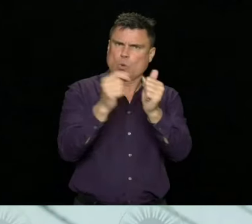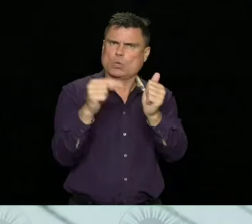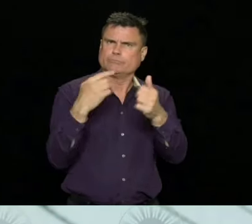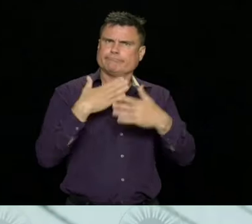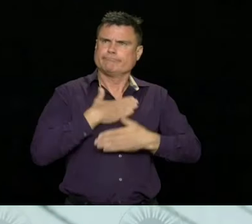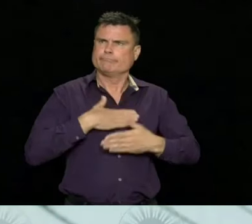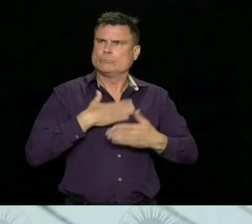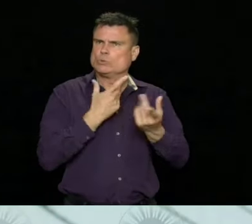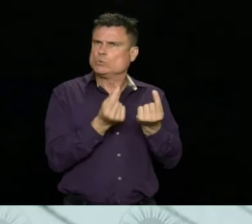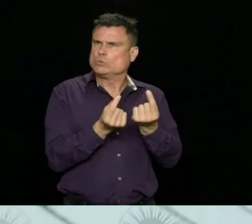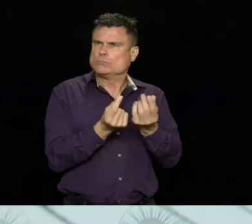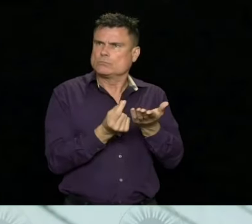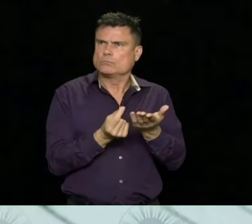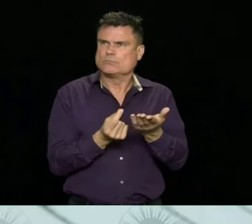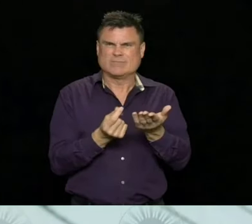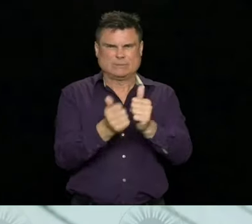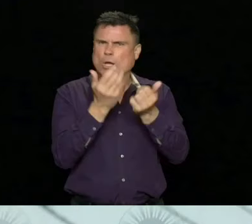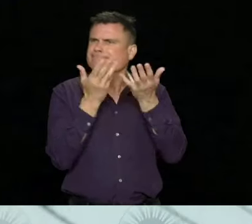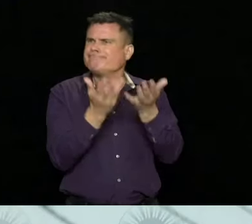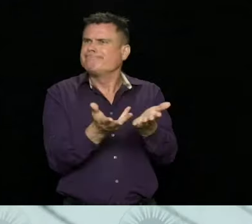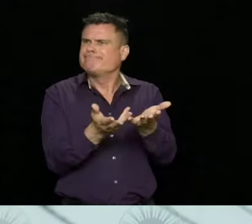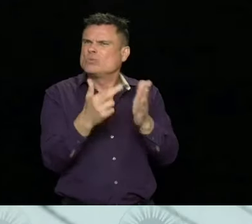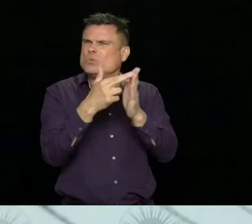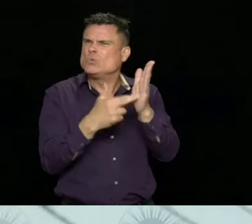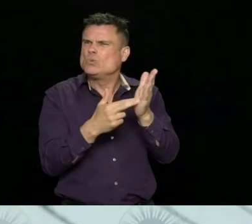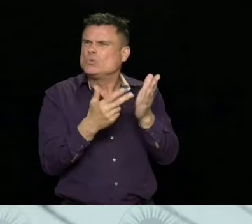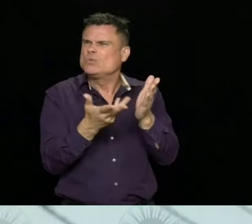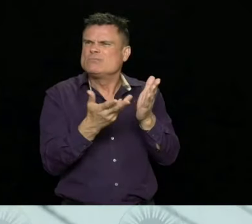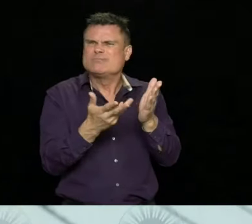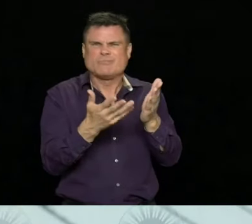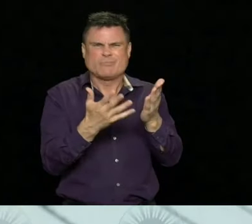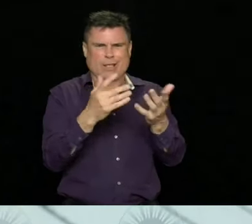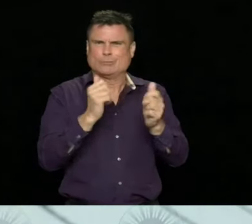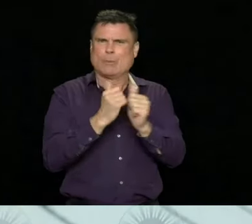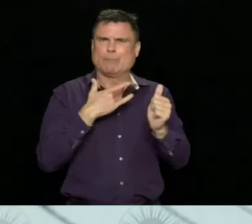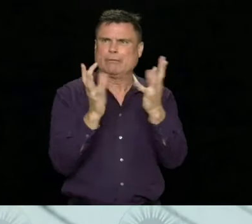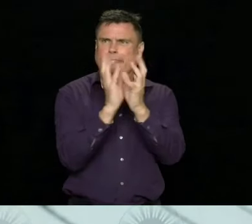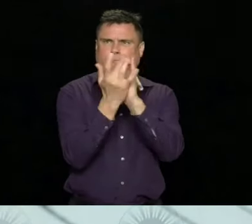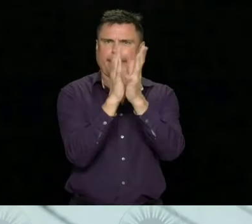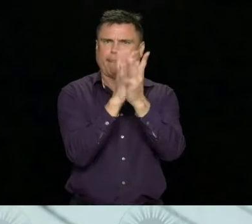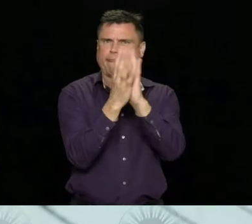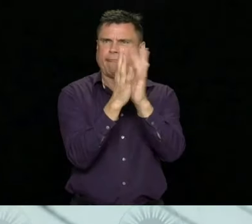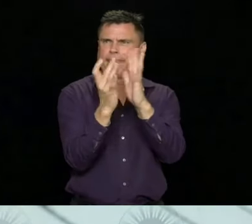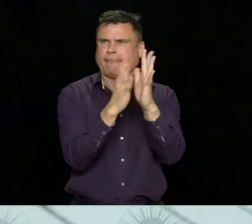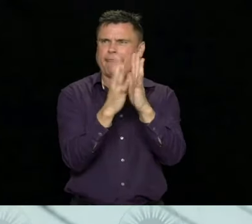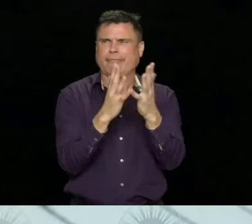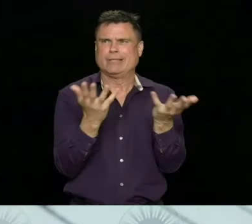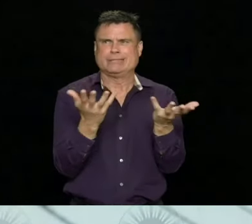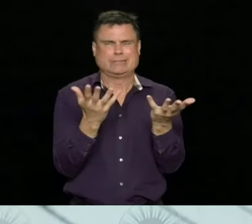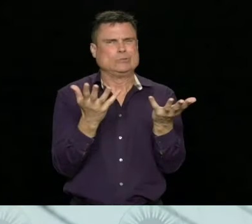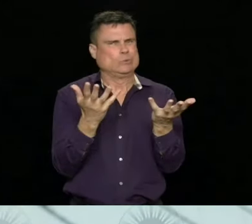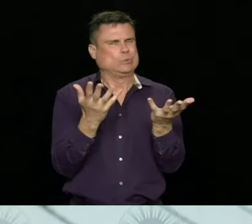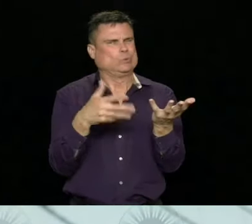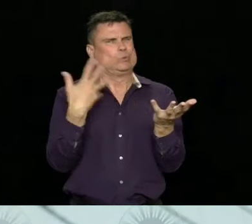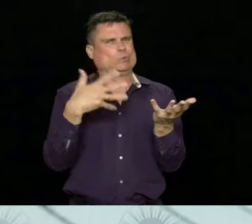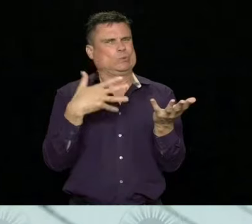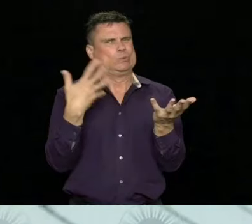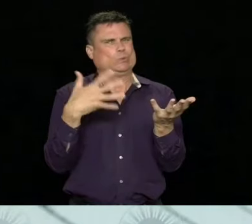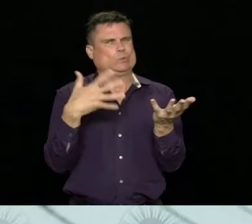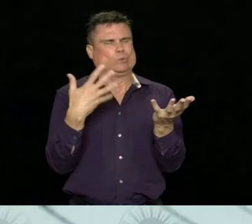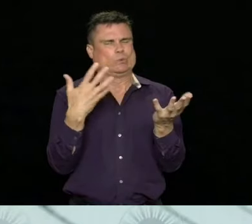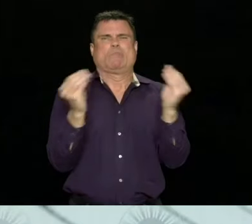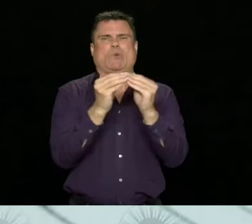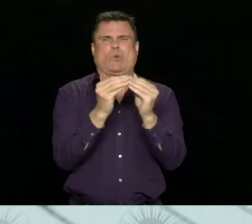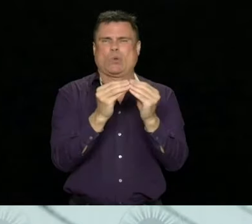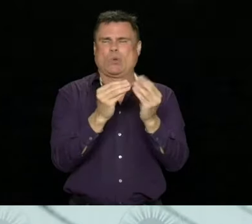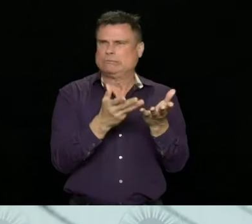of contact and the number of participants can vary greatly. Thank you. Yeah, I think as we're going through different phases of reopening our economy, we are moving